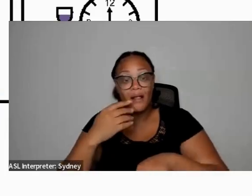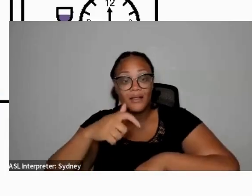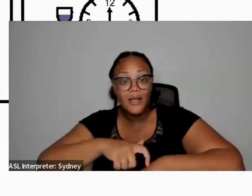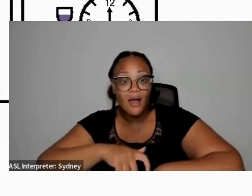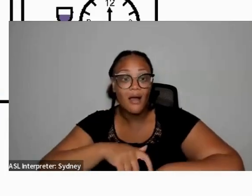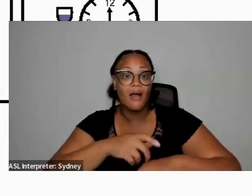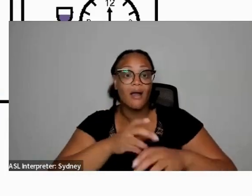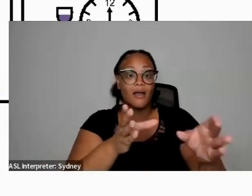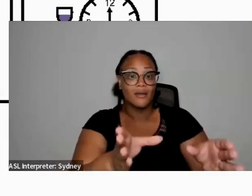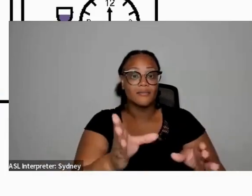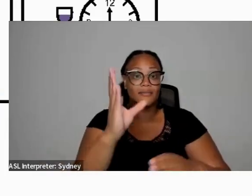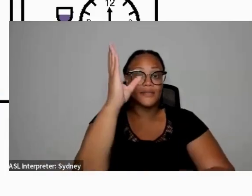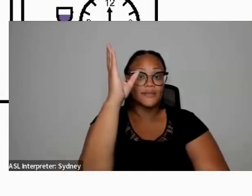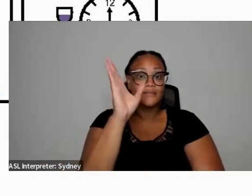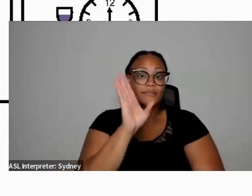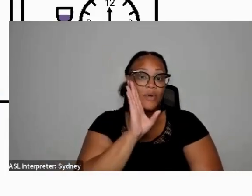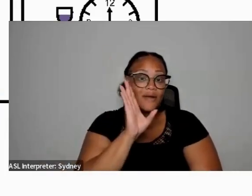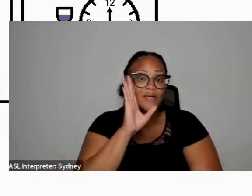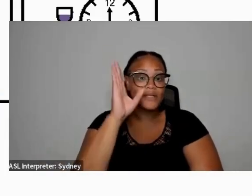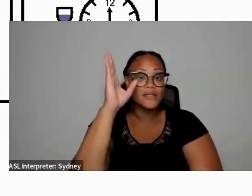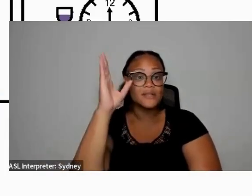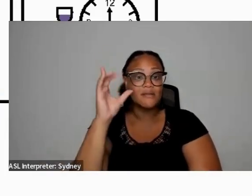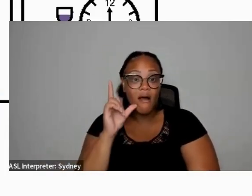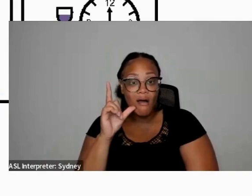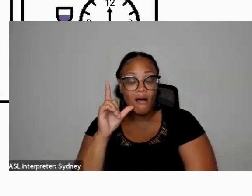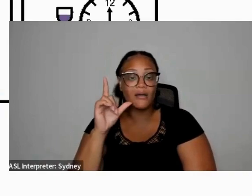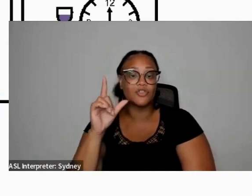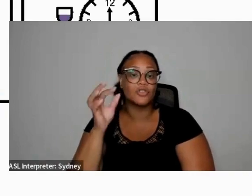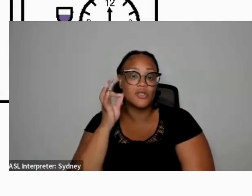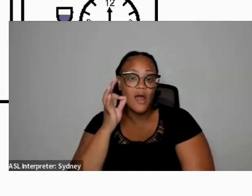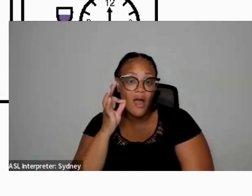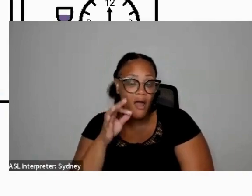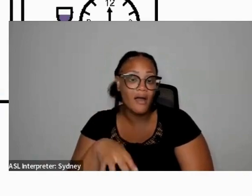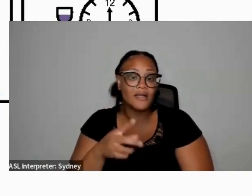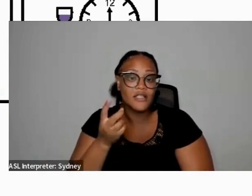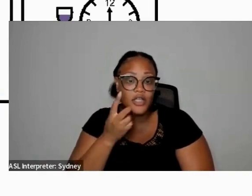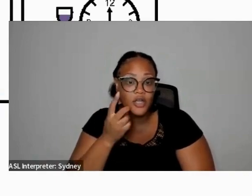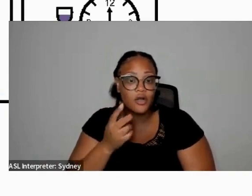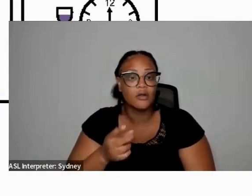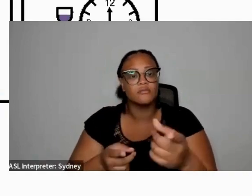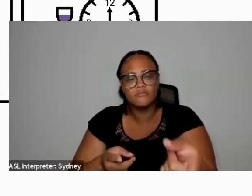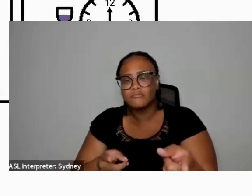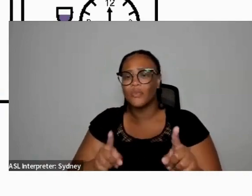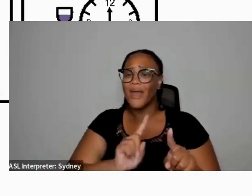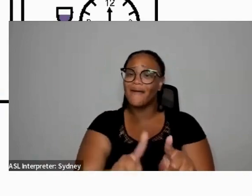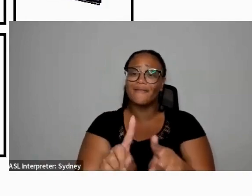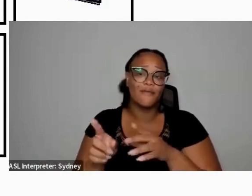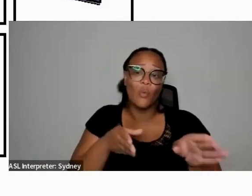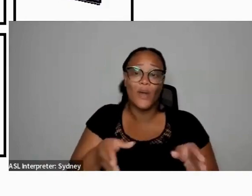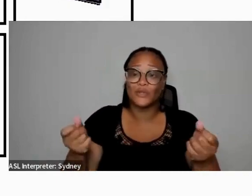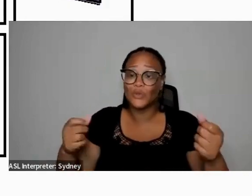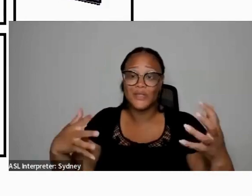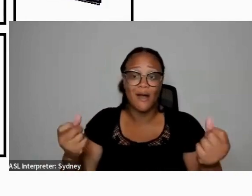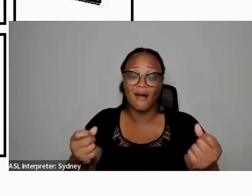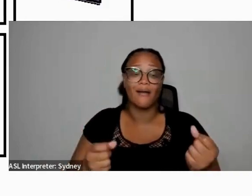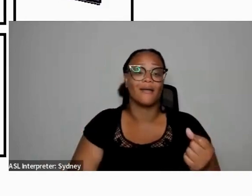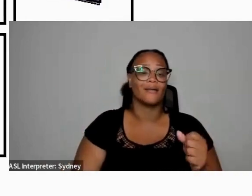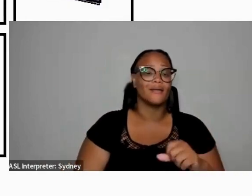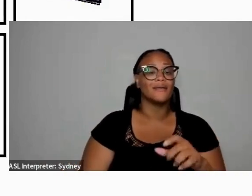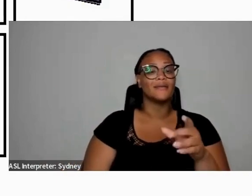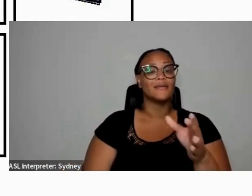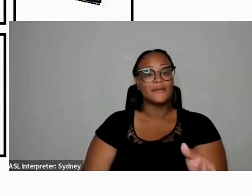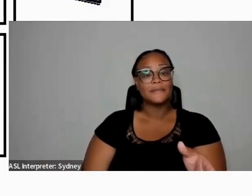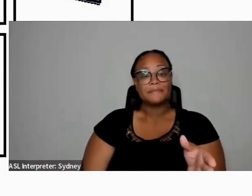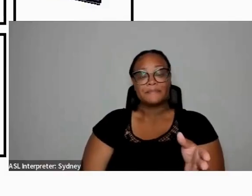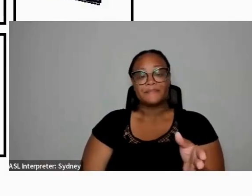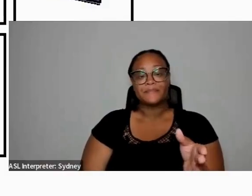students use different variations of the symbols for meals, so we have both options here. If